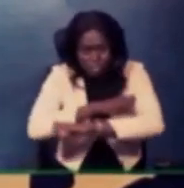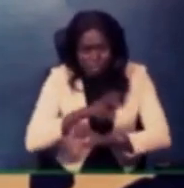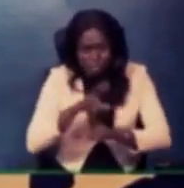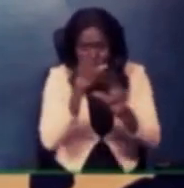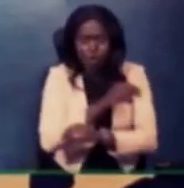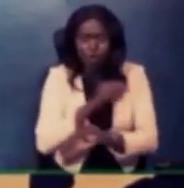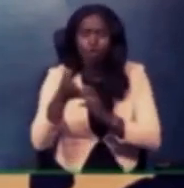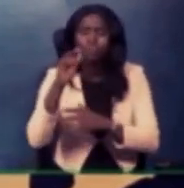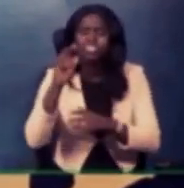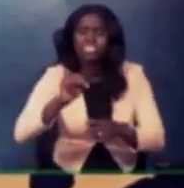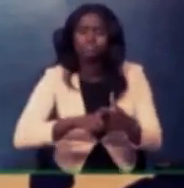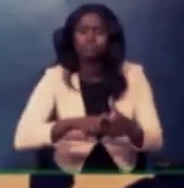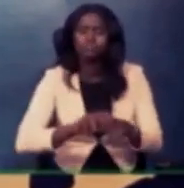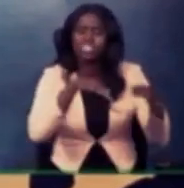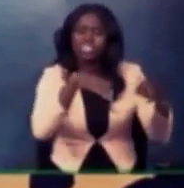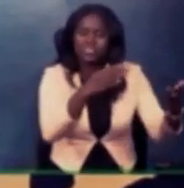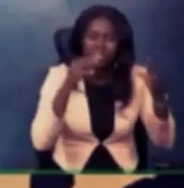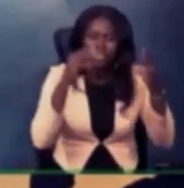to rise.